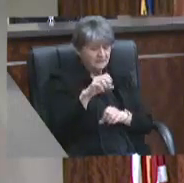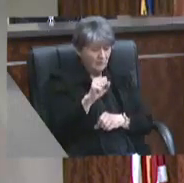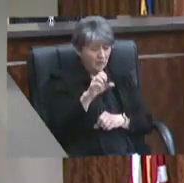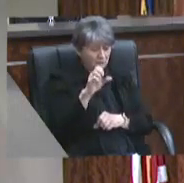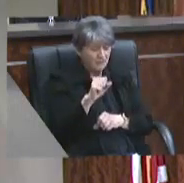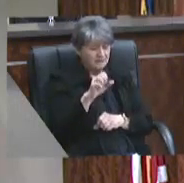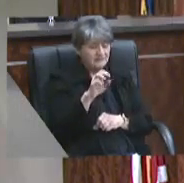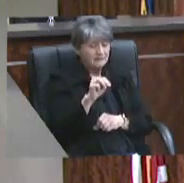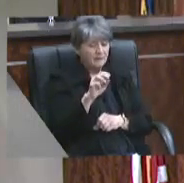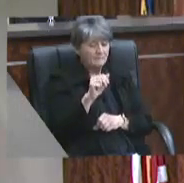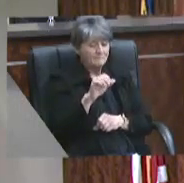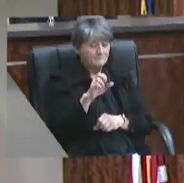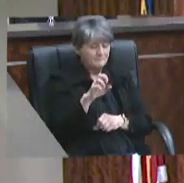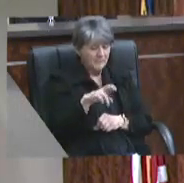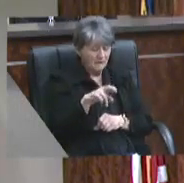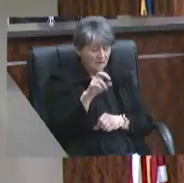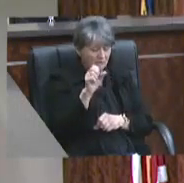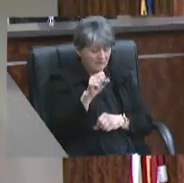Mo? Concur.